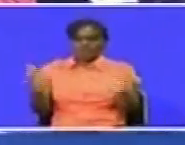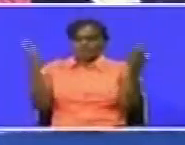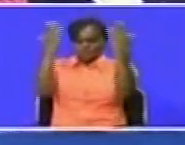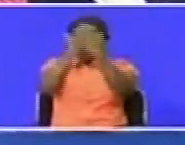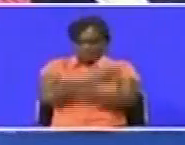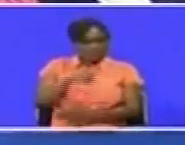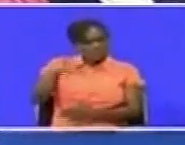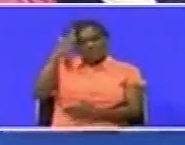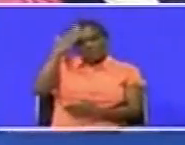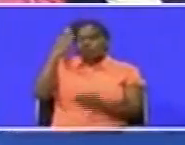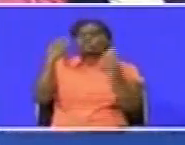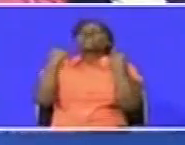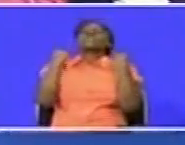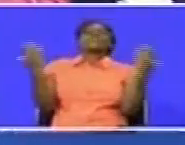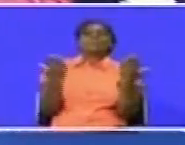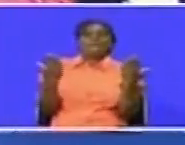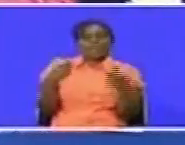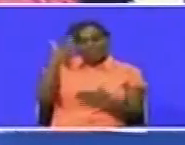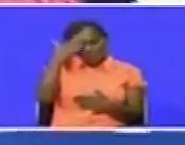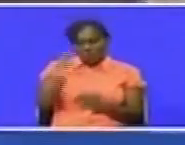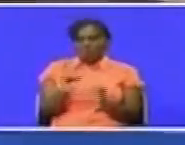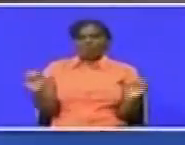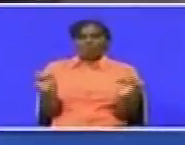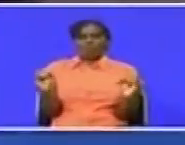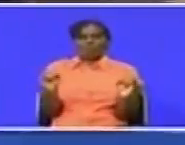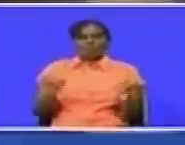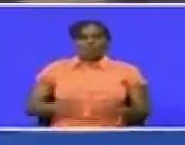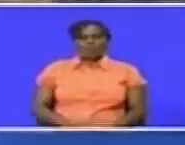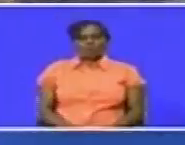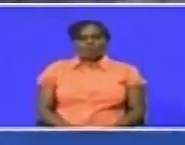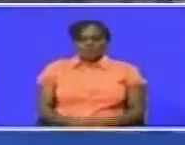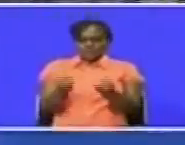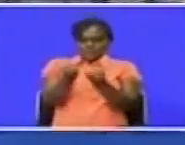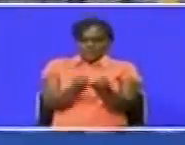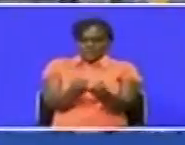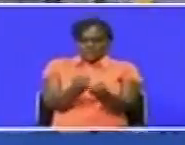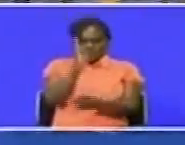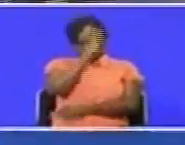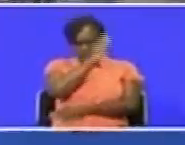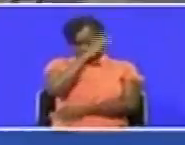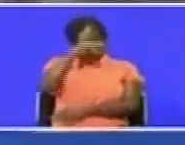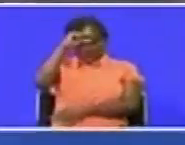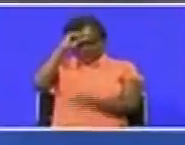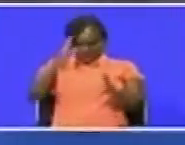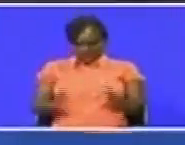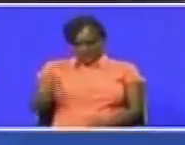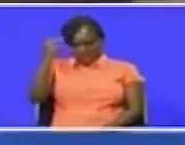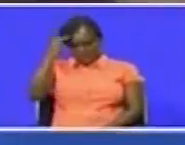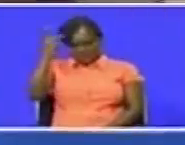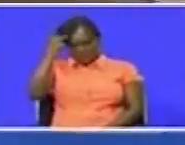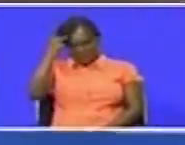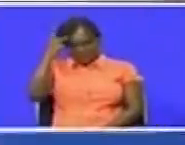not even sure where they'll be going or where they'll take their belongings. Saturday afternoon, Nairobi Governor Evans Kidero added